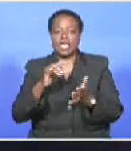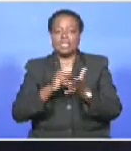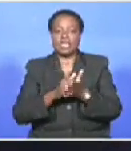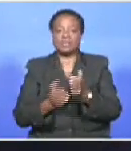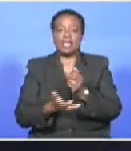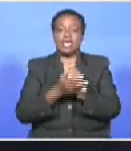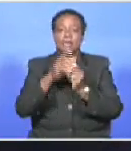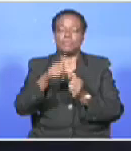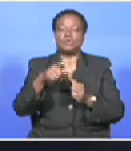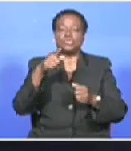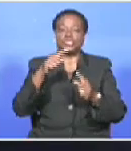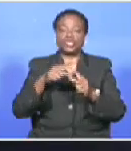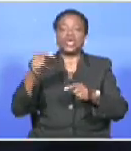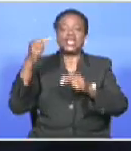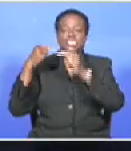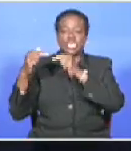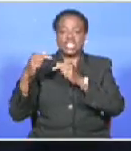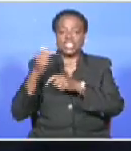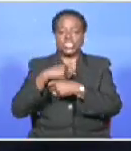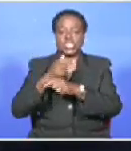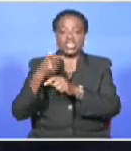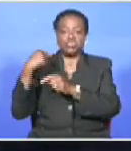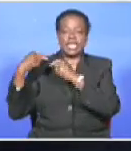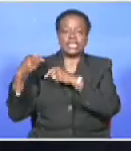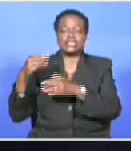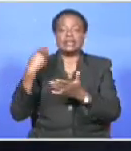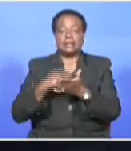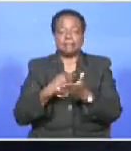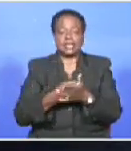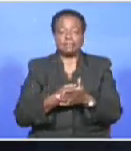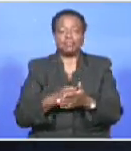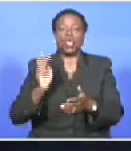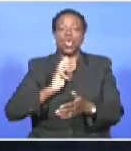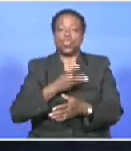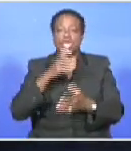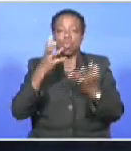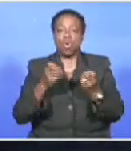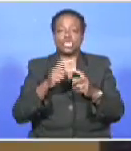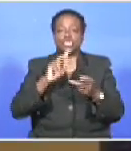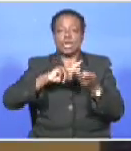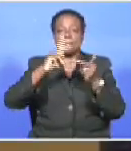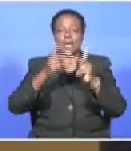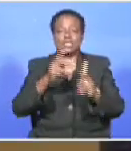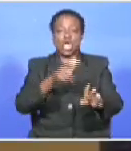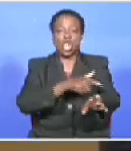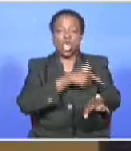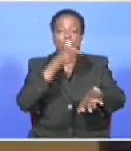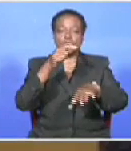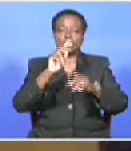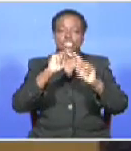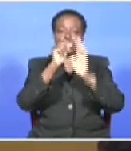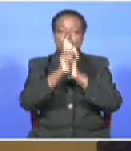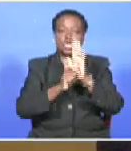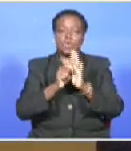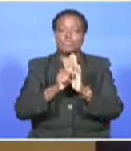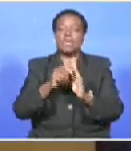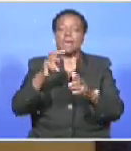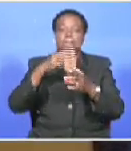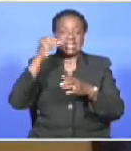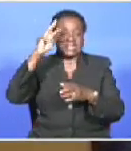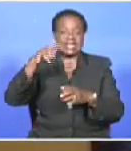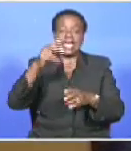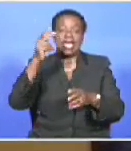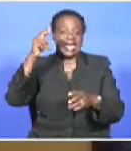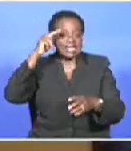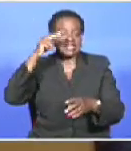generate revenue? We want you to partner long term with Mr. Hilton Boleg and his team, because we